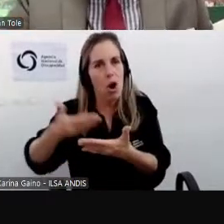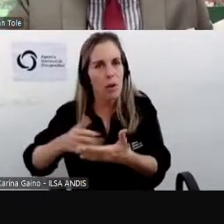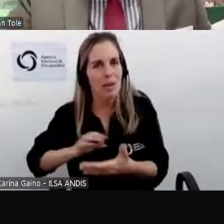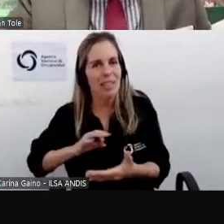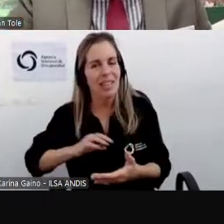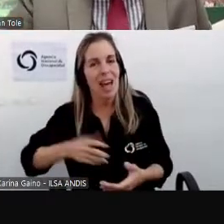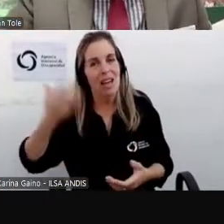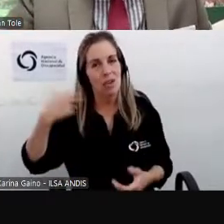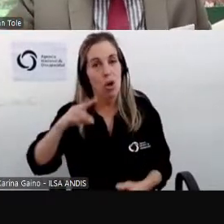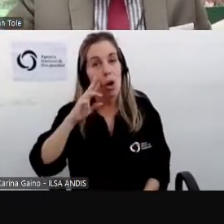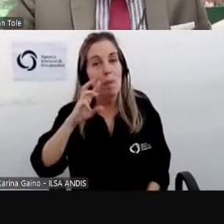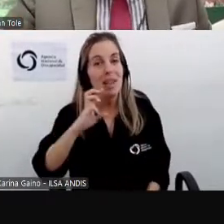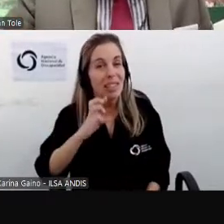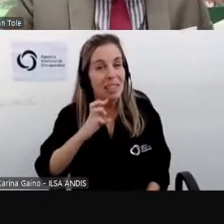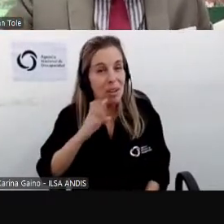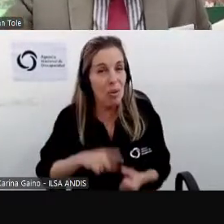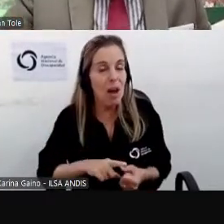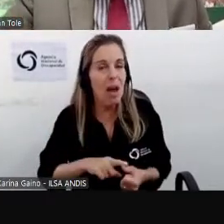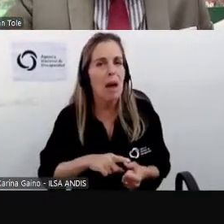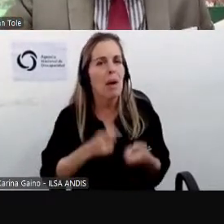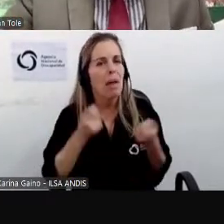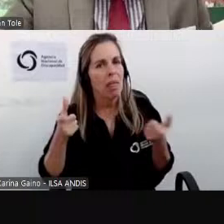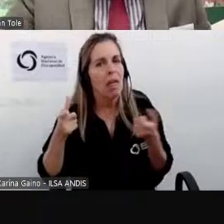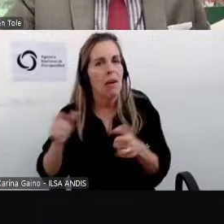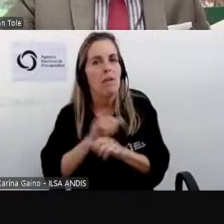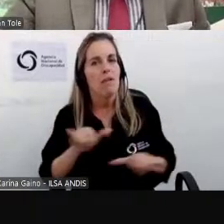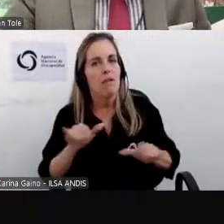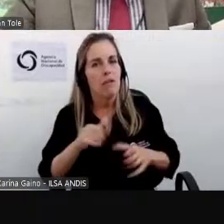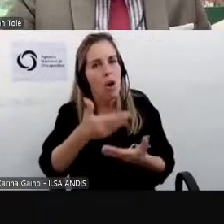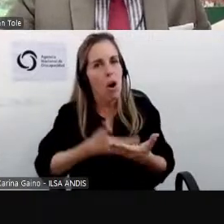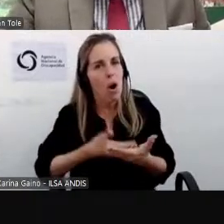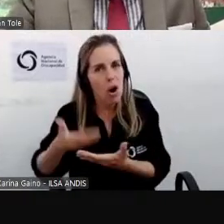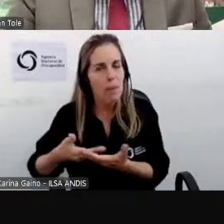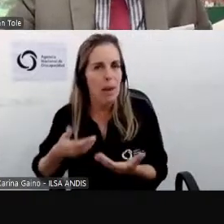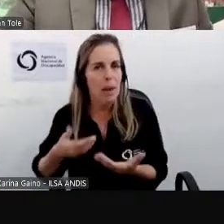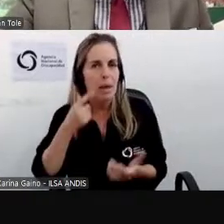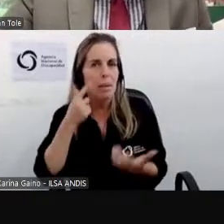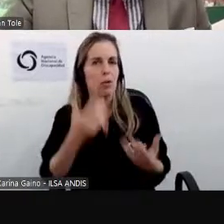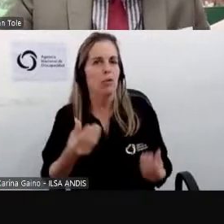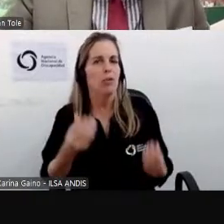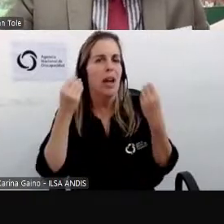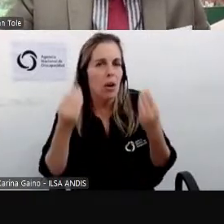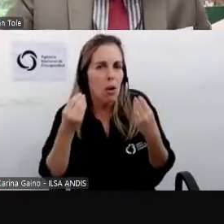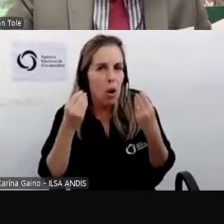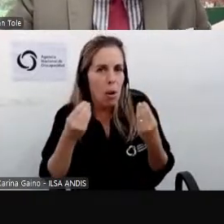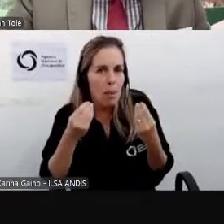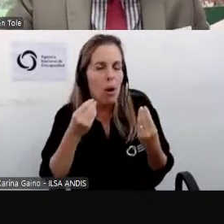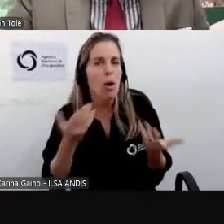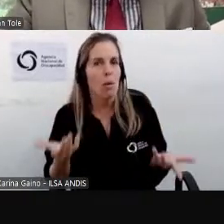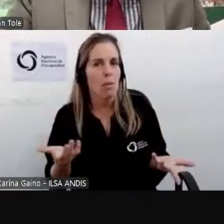some reports in 2019 and made great efforts to try to show